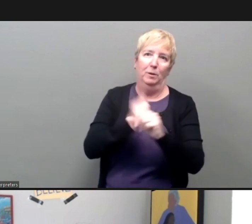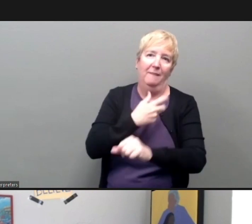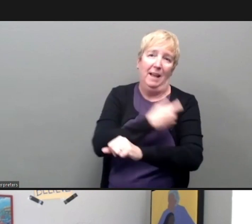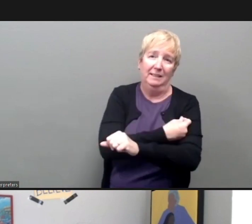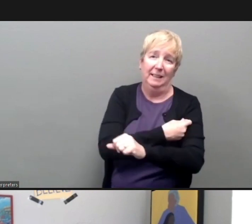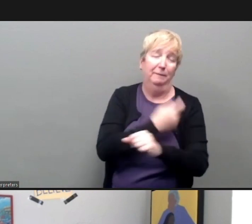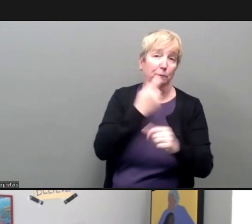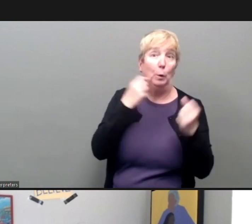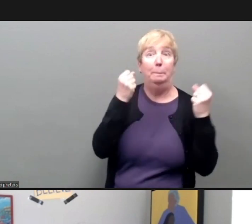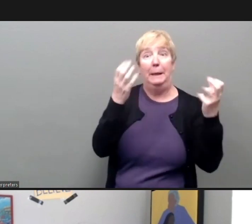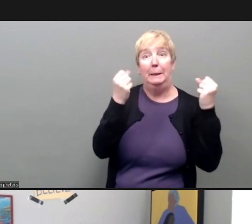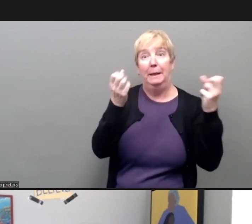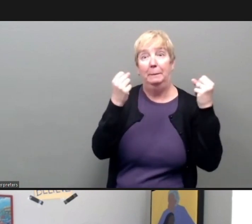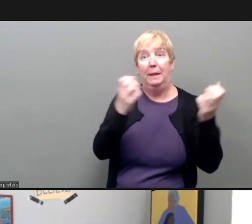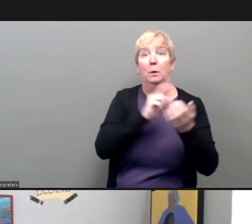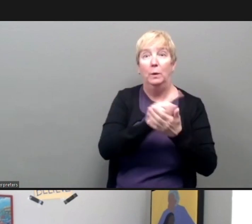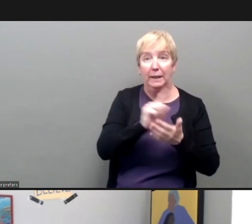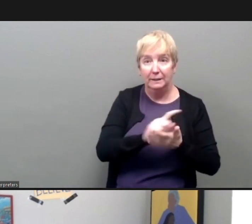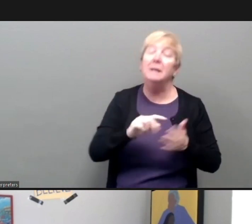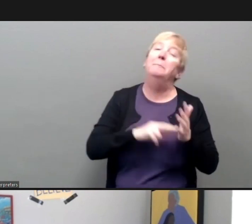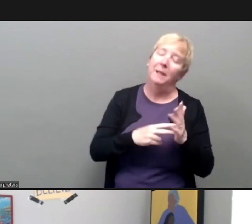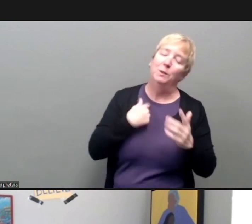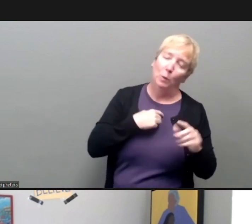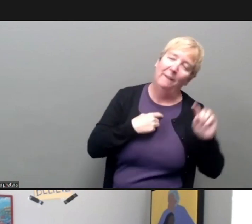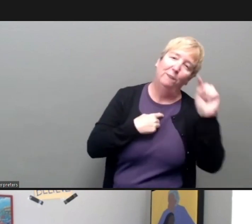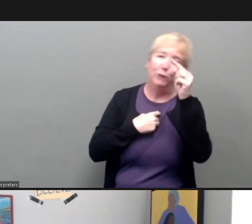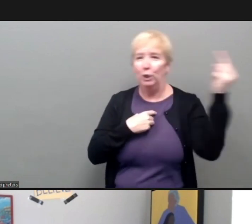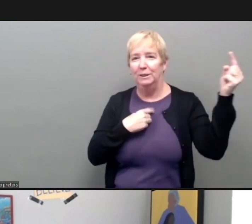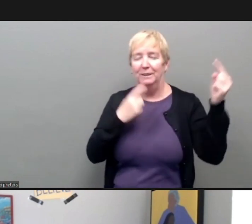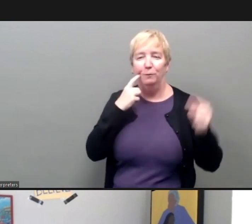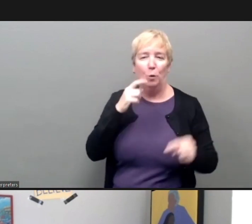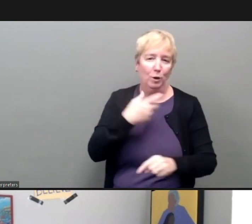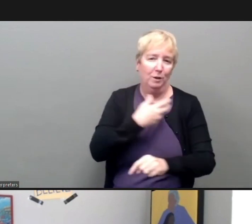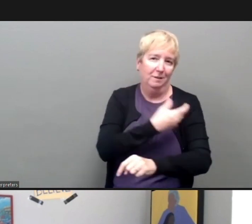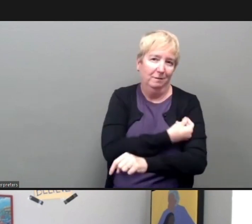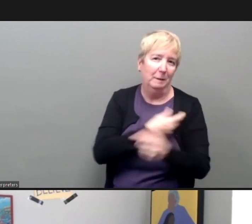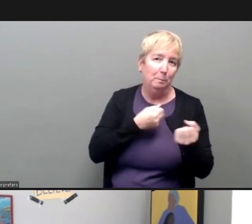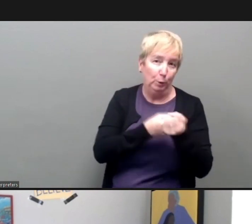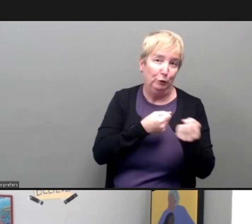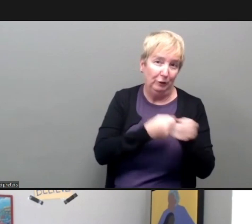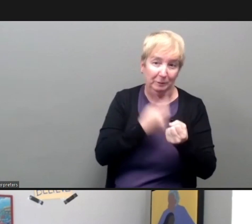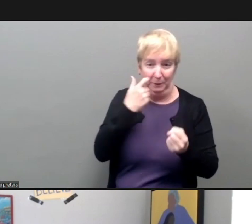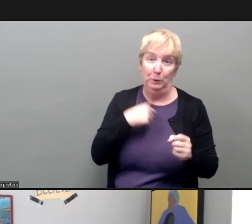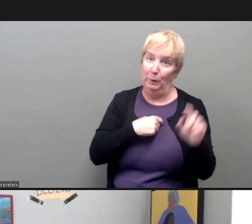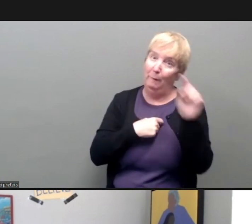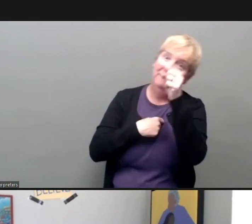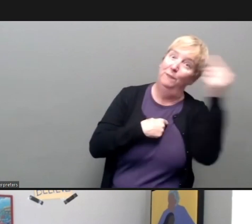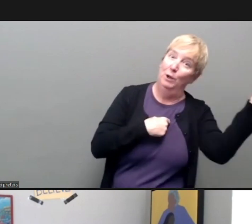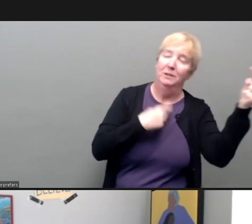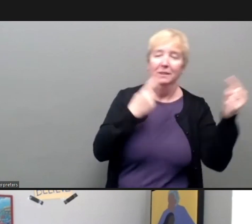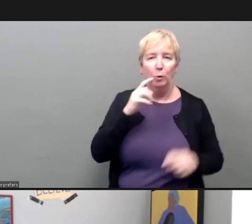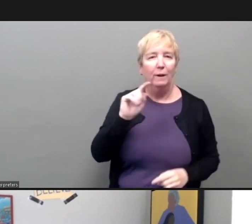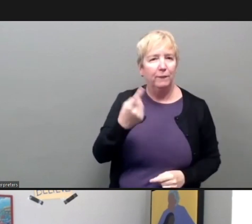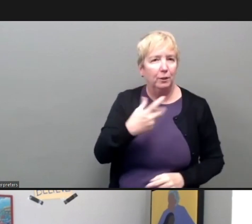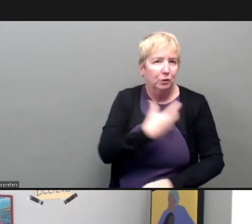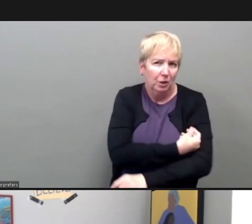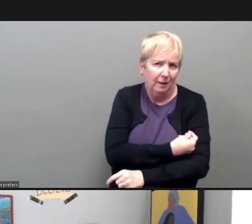we're first to be due for boosters. I'd love to see a duplication of our past performance in that. Laura, what would you like to